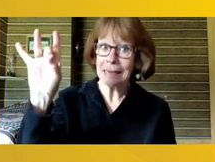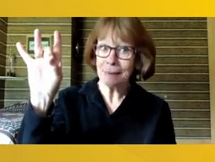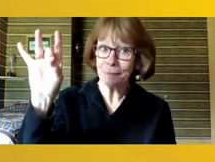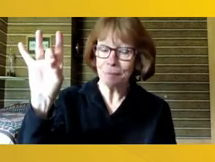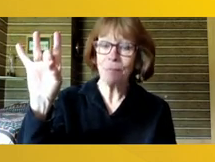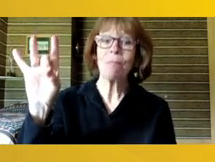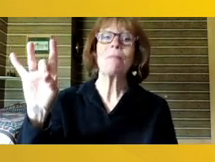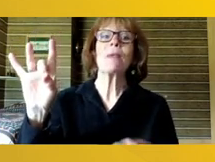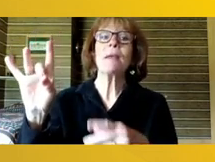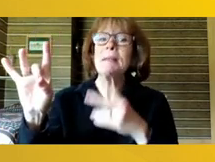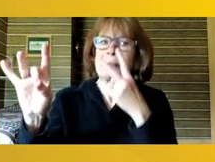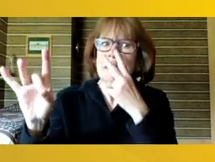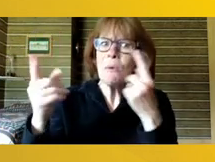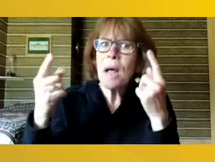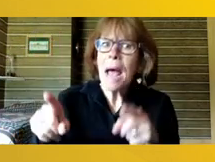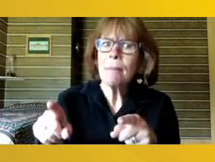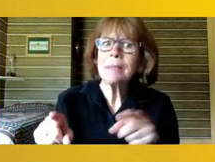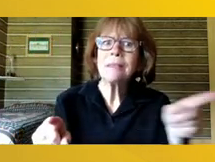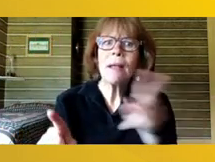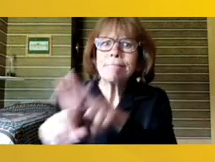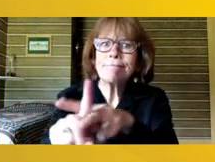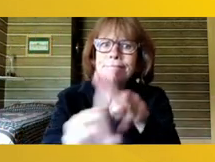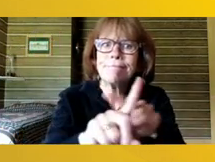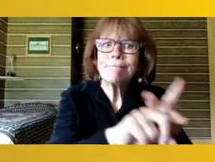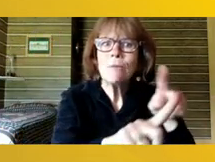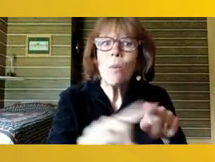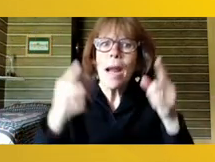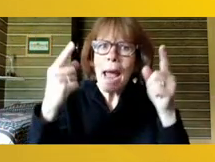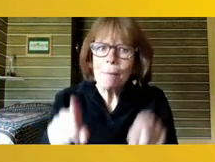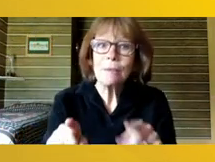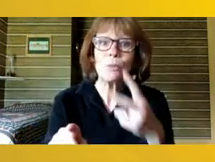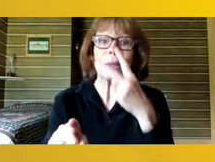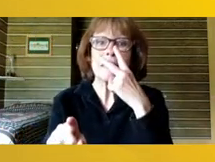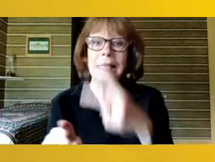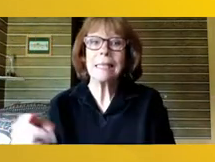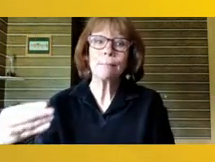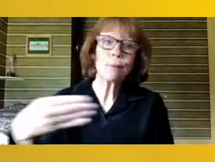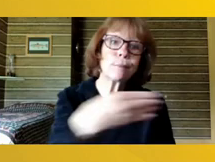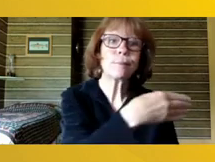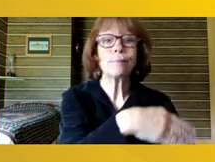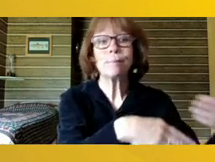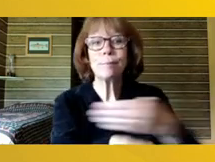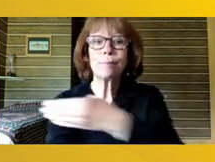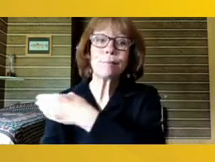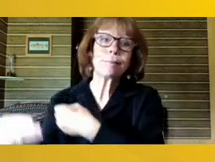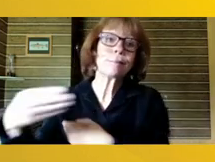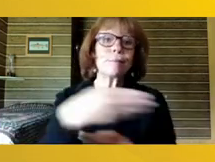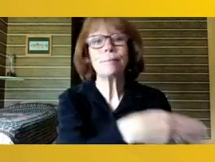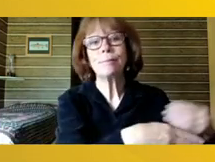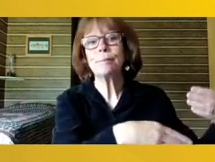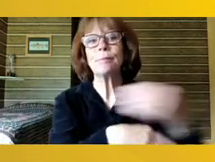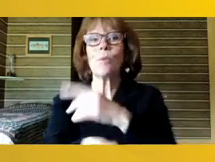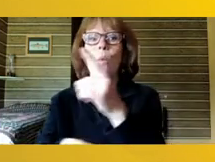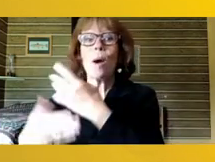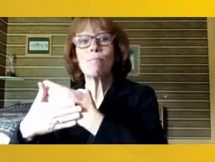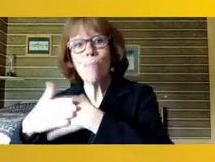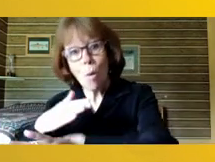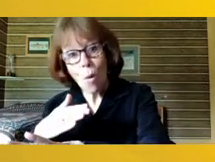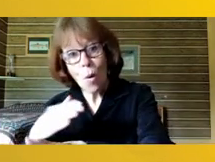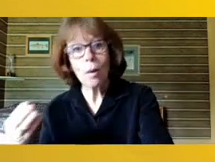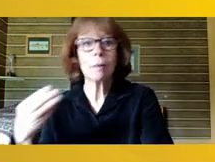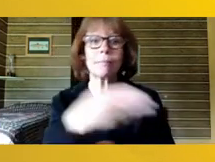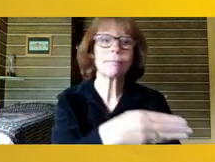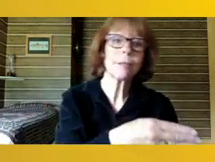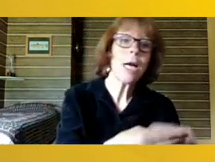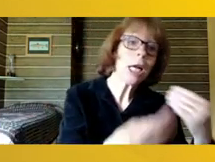to see what happens to them. And the whales move back and forth between the calving ground and the feeding ground. So an example